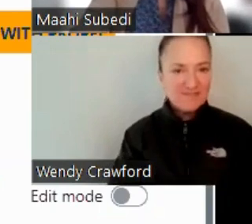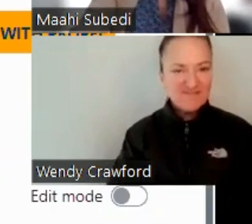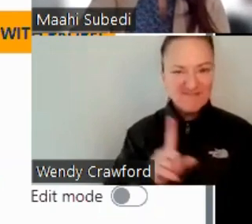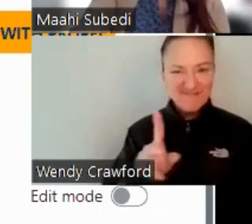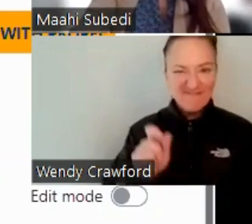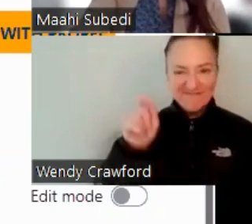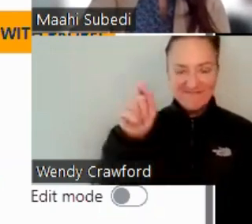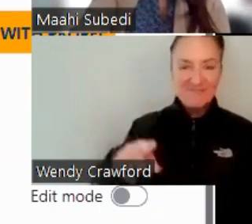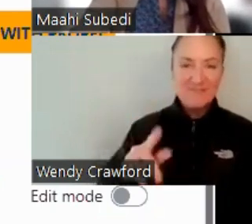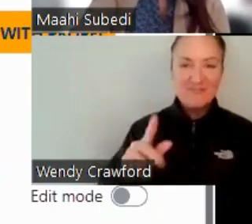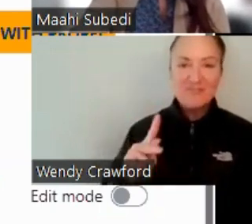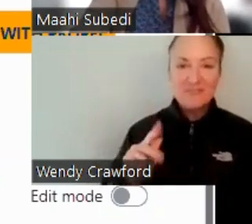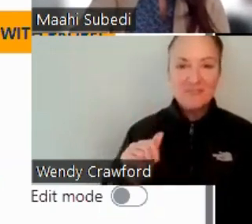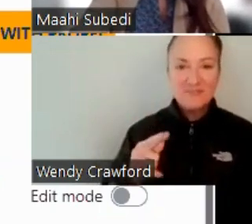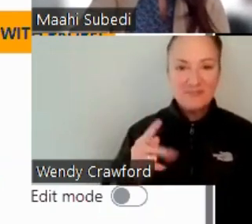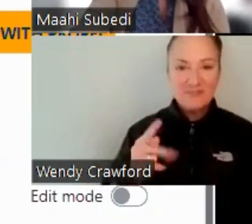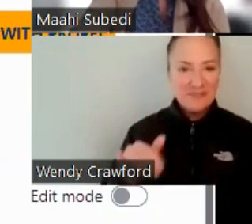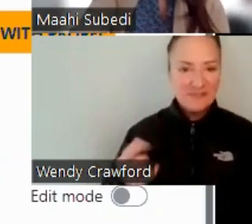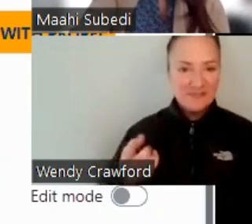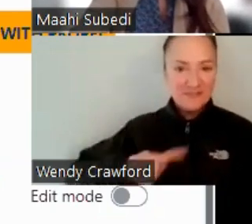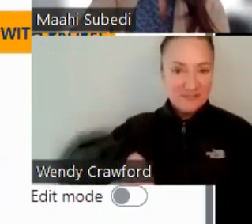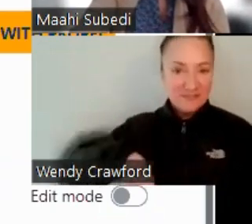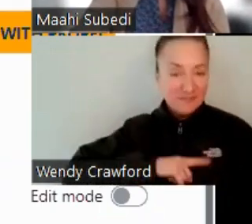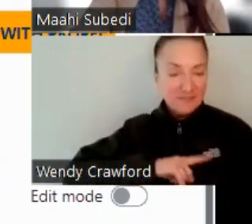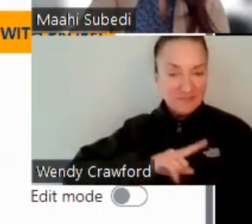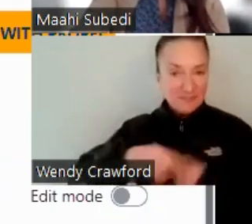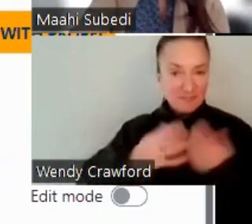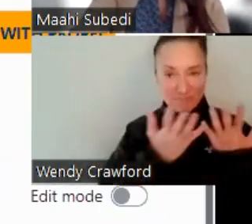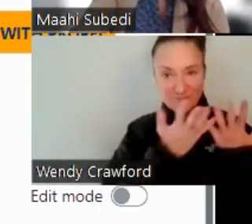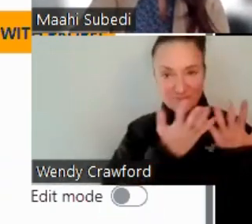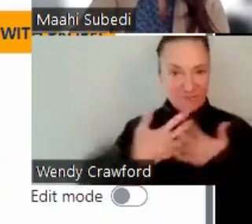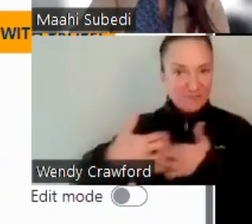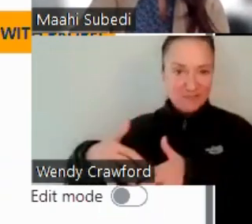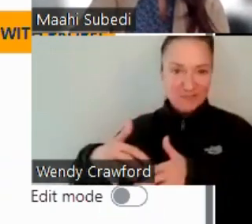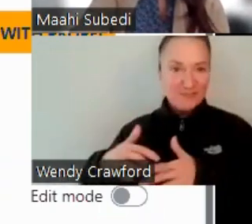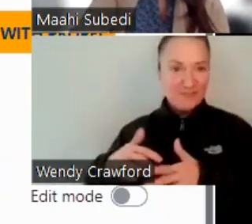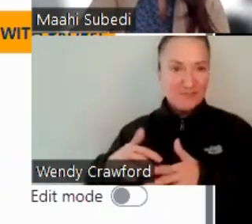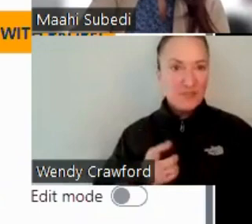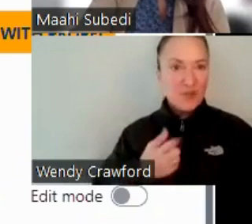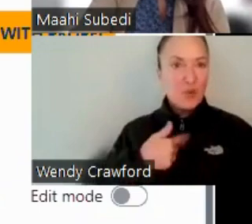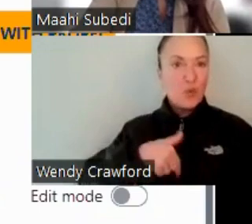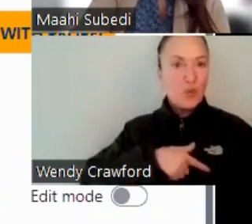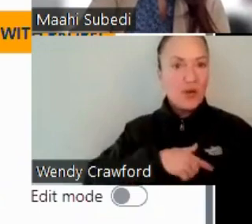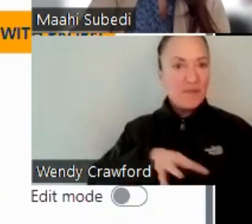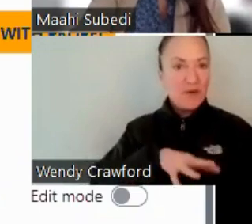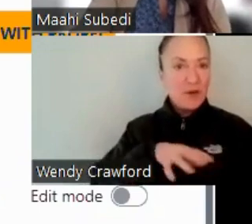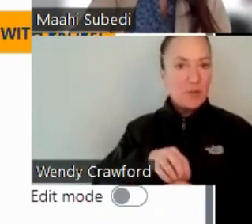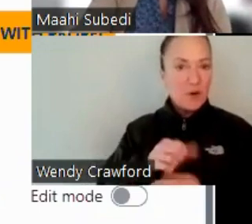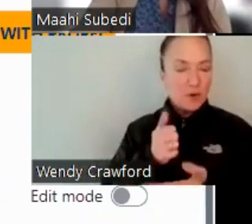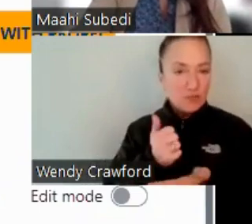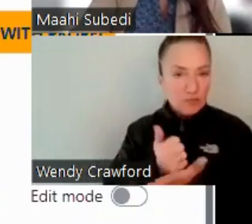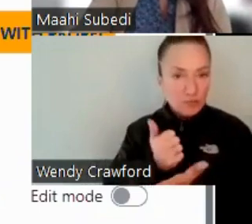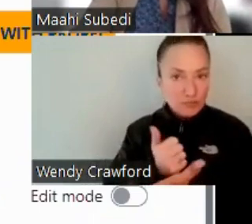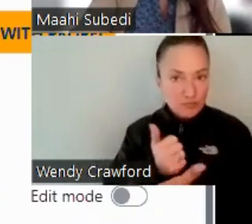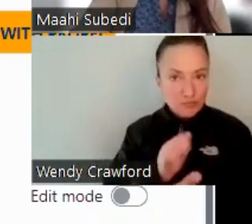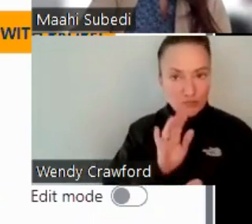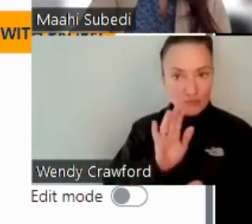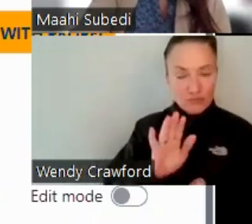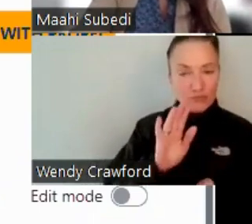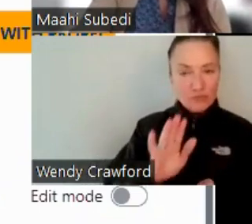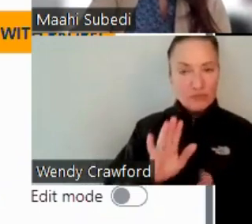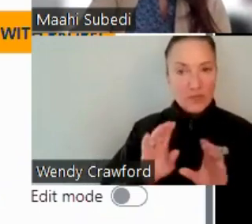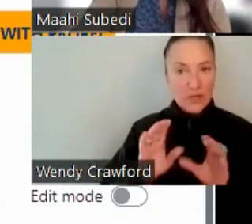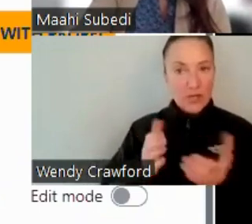for Kathy, for us, for Maahi, just to tie it all together that we have been a part of helping her and her classmates to move